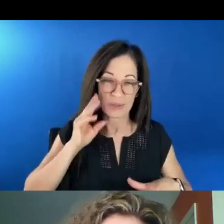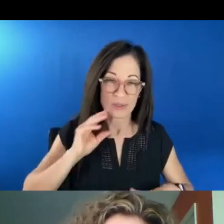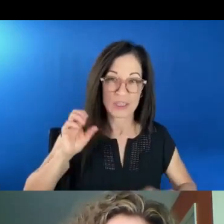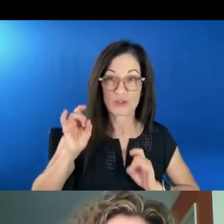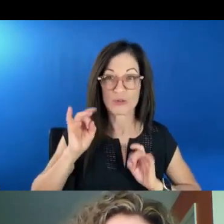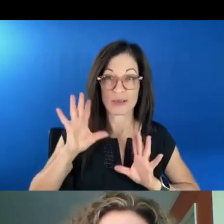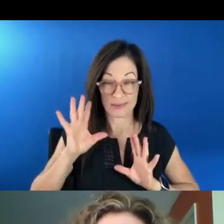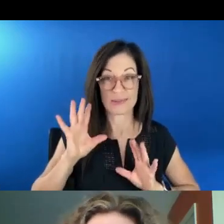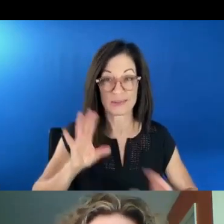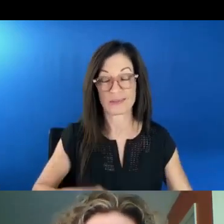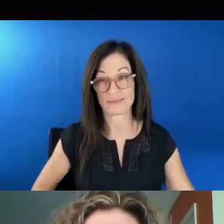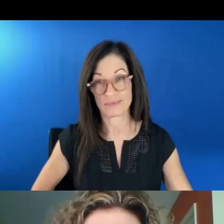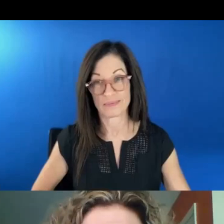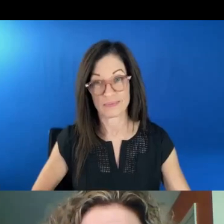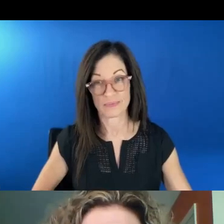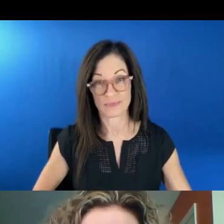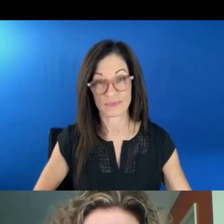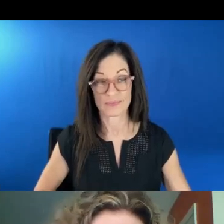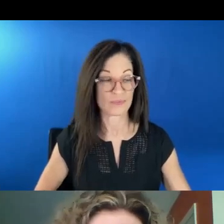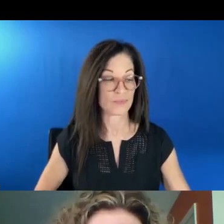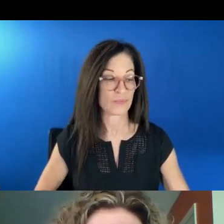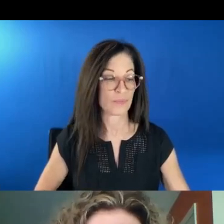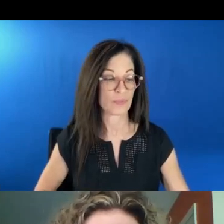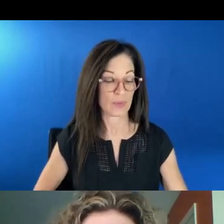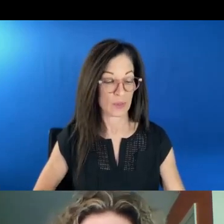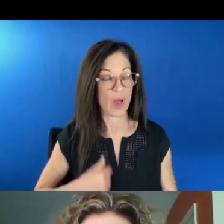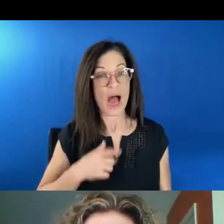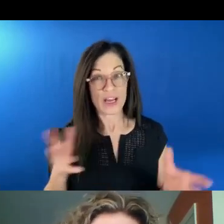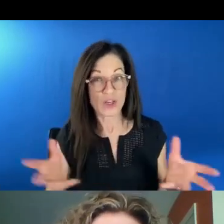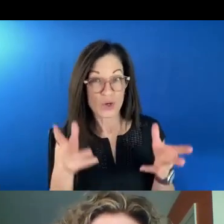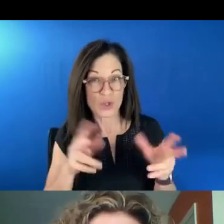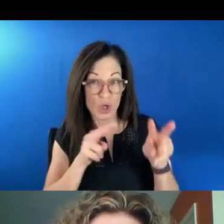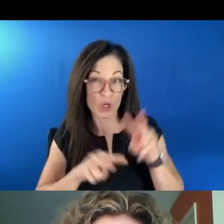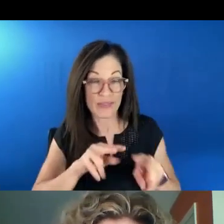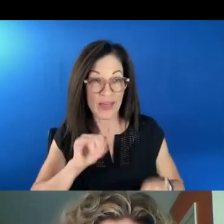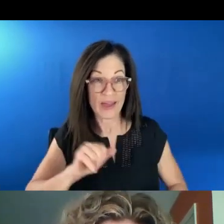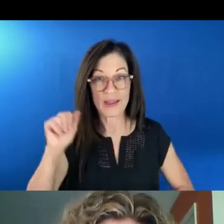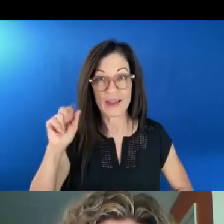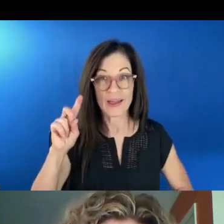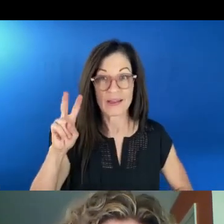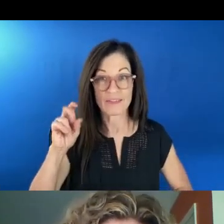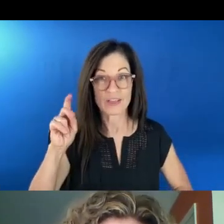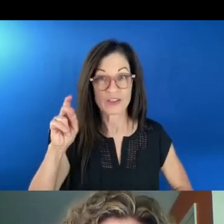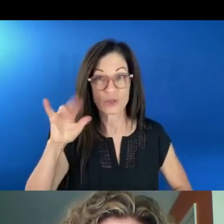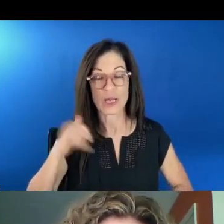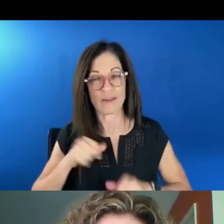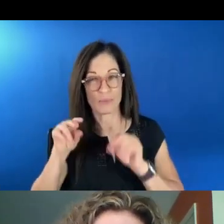And so I encourage you to take a look at that advisory. It is now in the chat